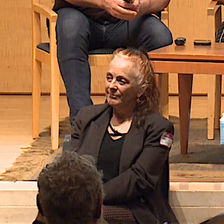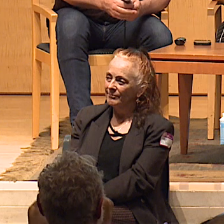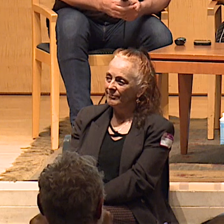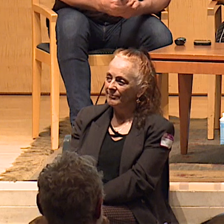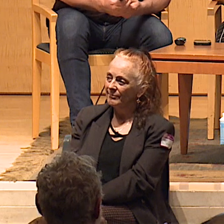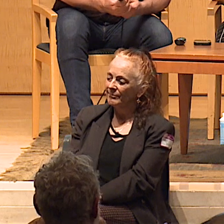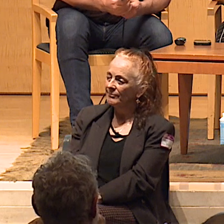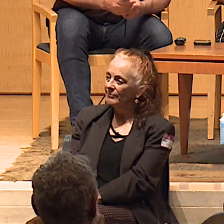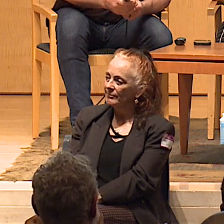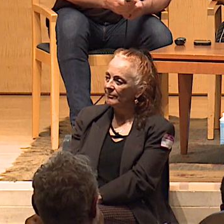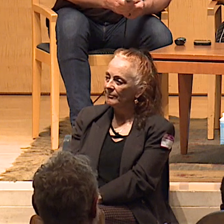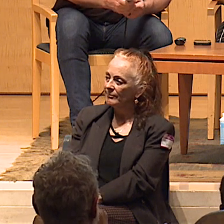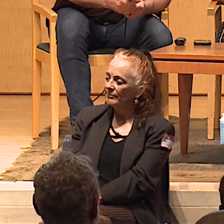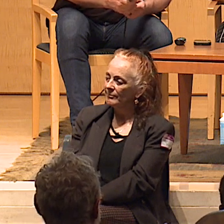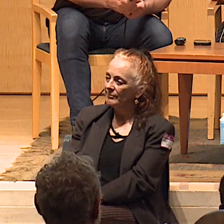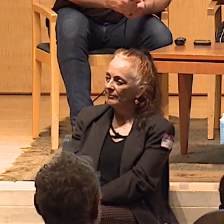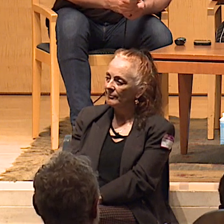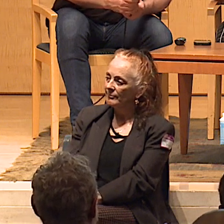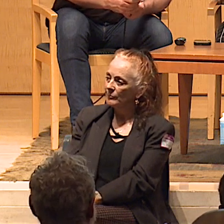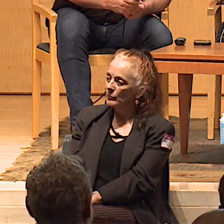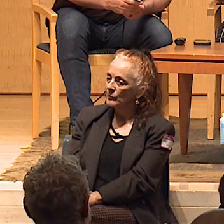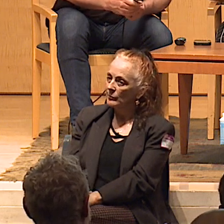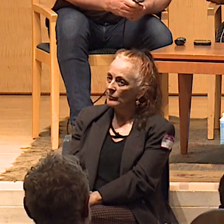small handful of